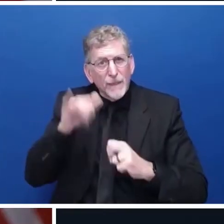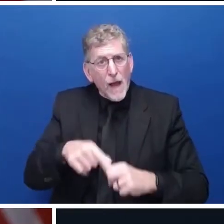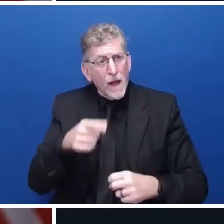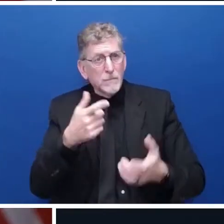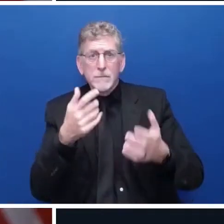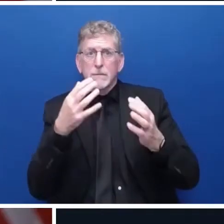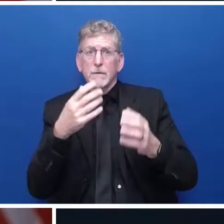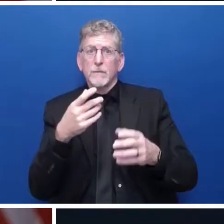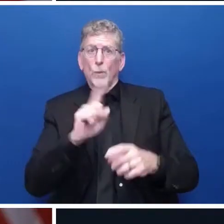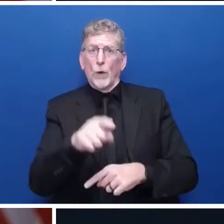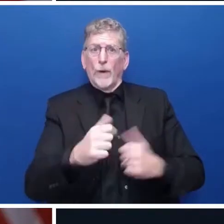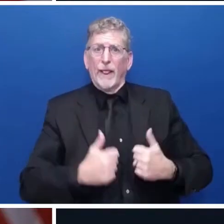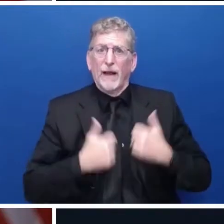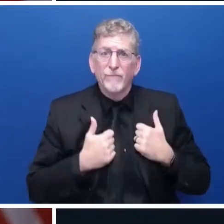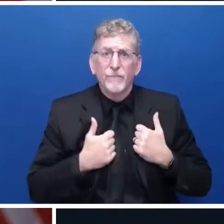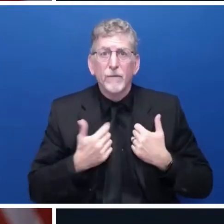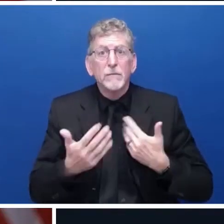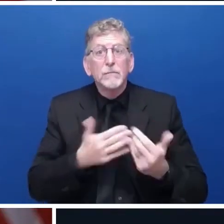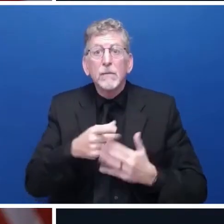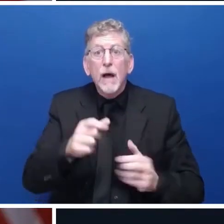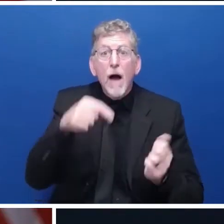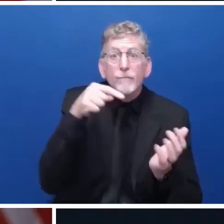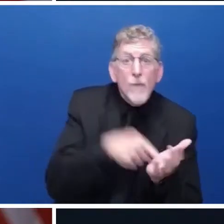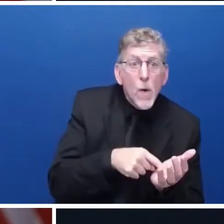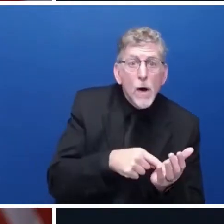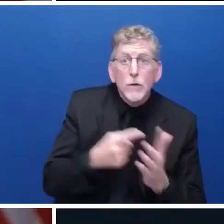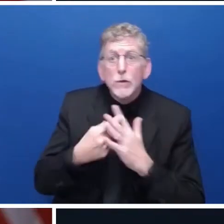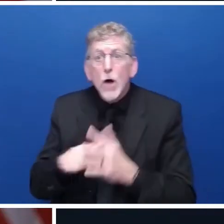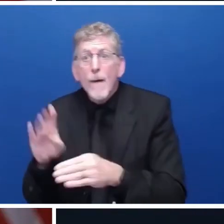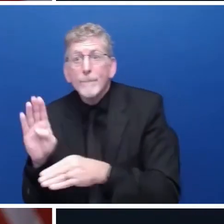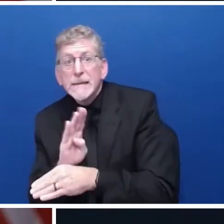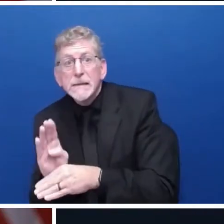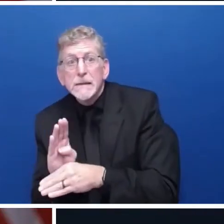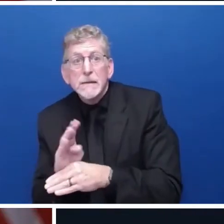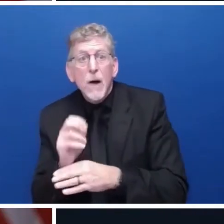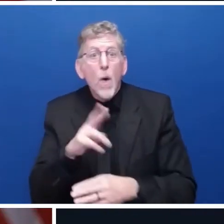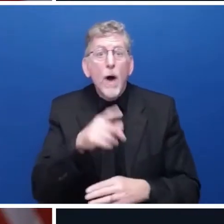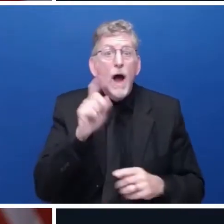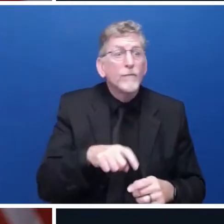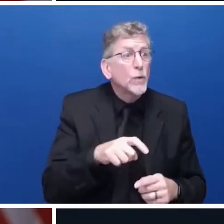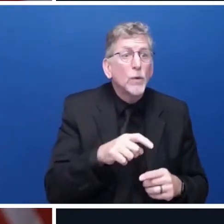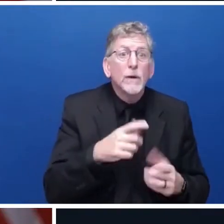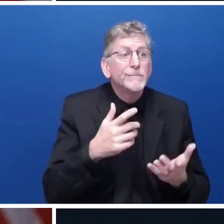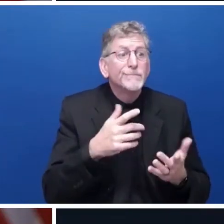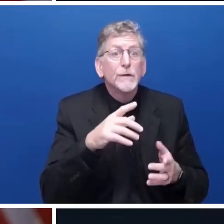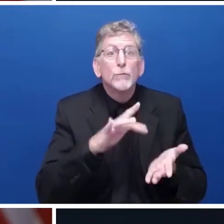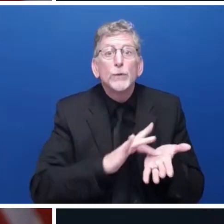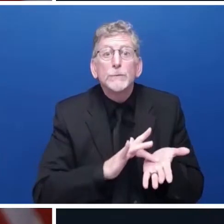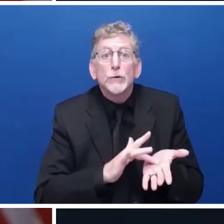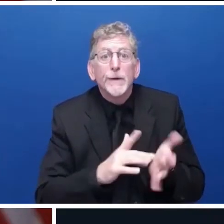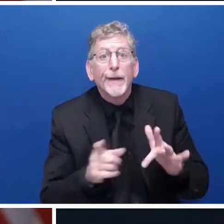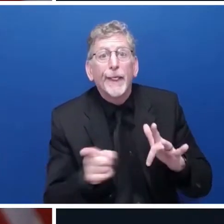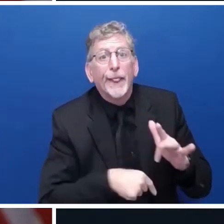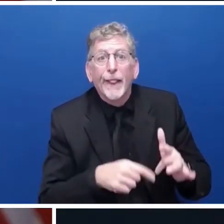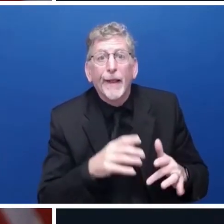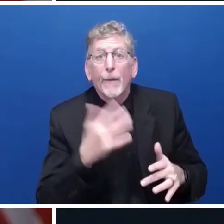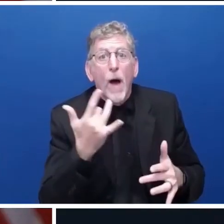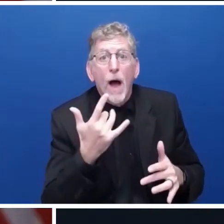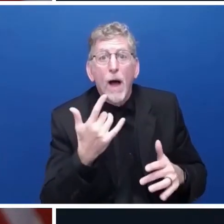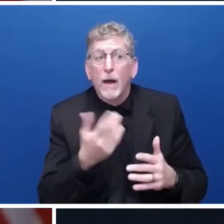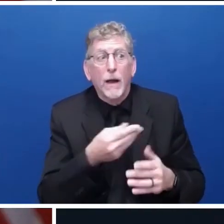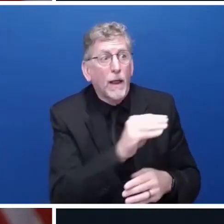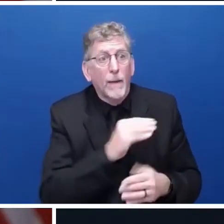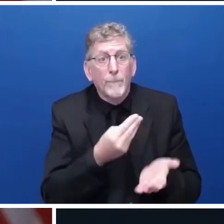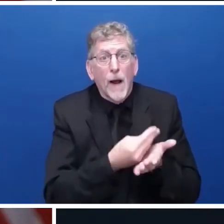groceries. So I'll ask again, is the president working to make life more affordable for you and